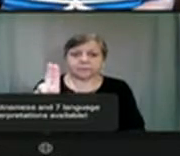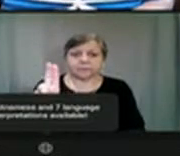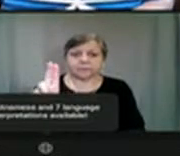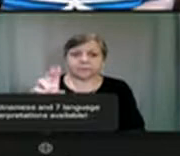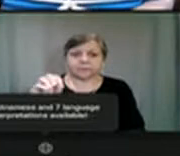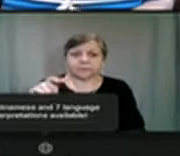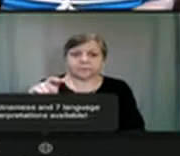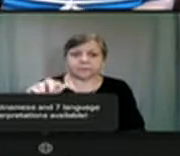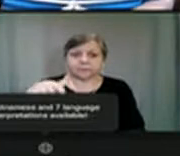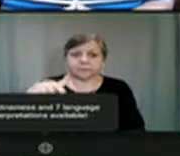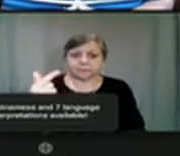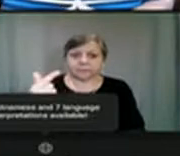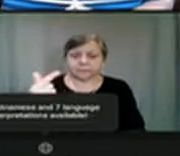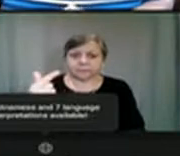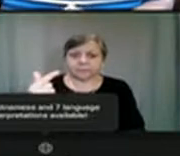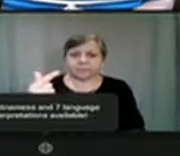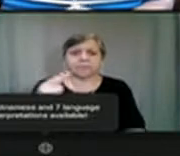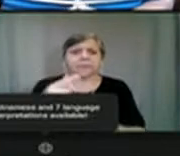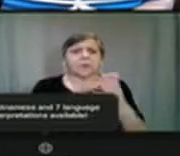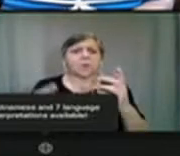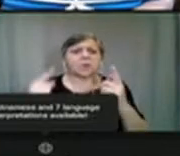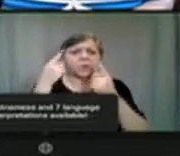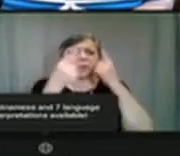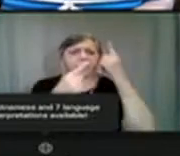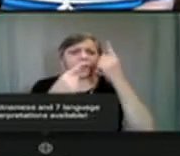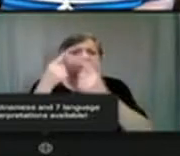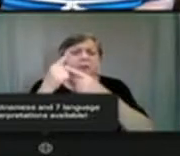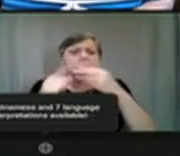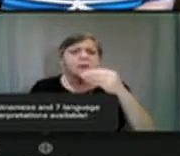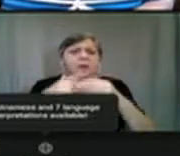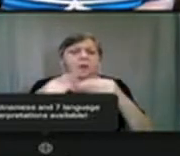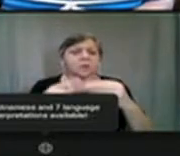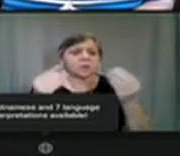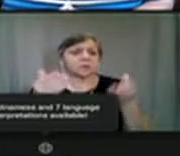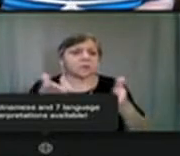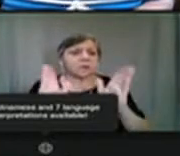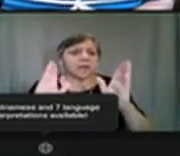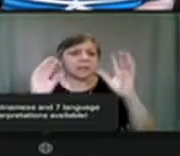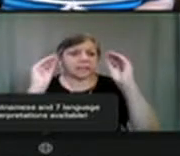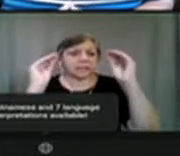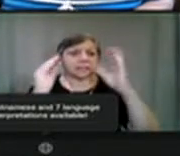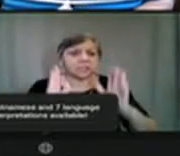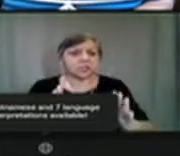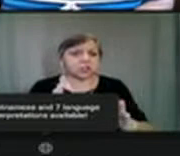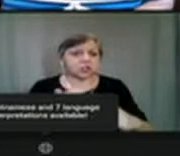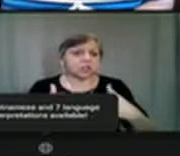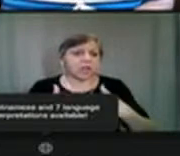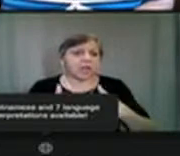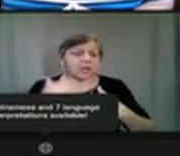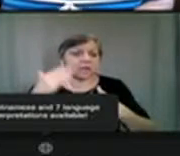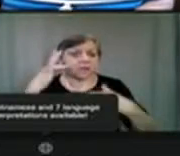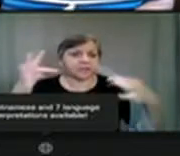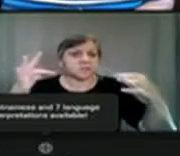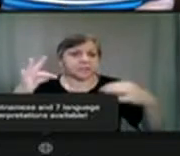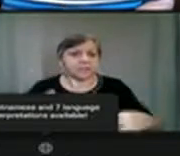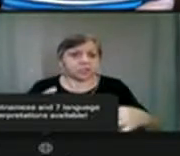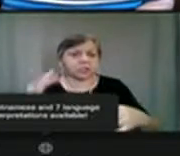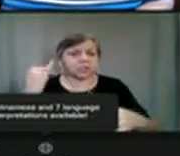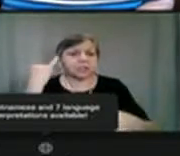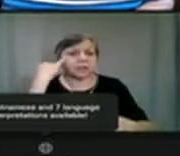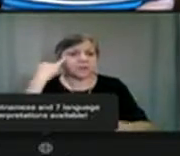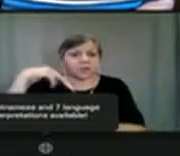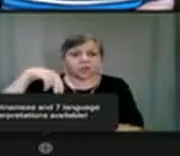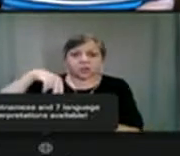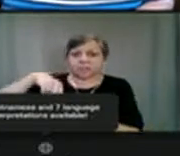they're standing up in front of their classrooms, the option to not wear a mask as they're teaching their class behind